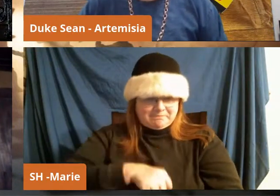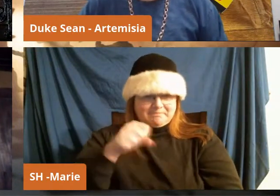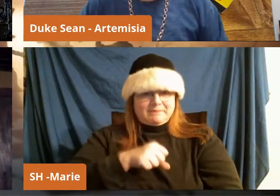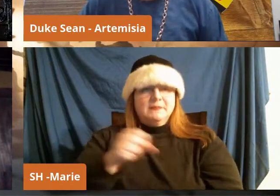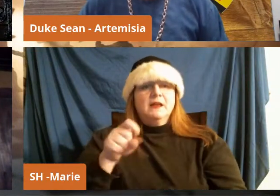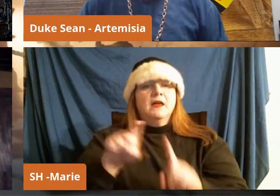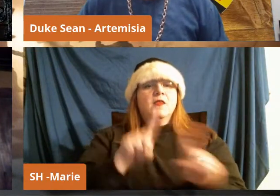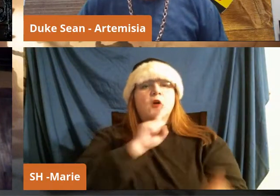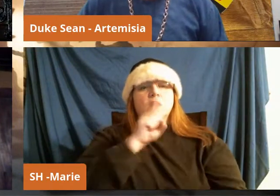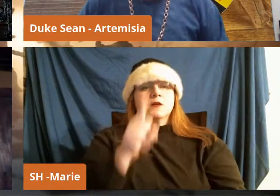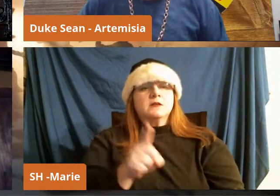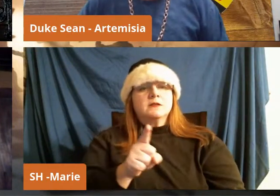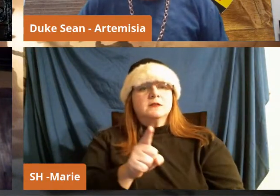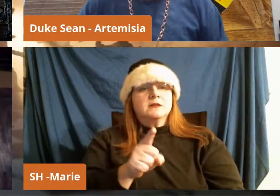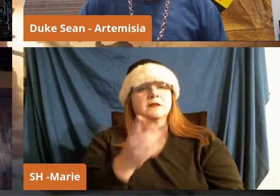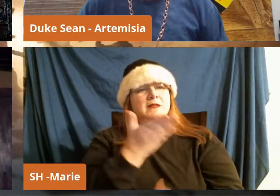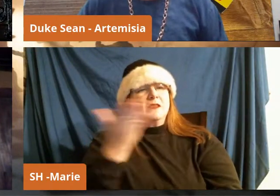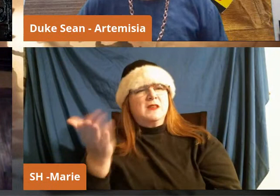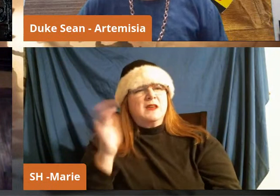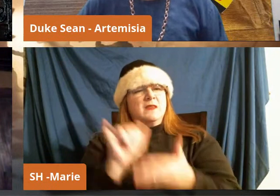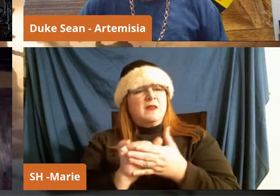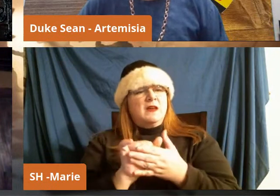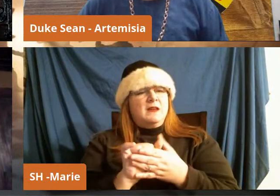Because there's that thing where